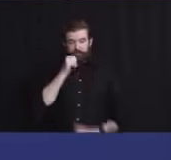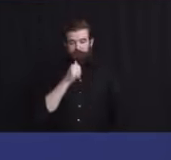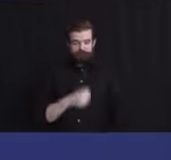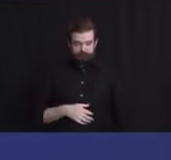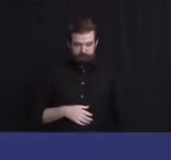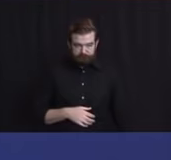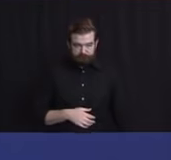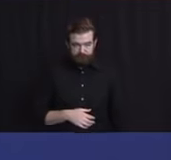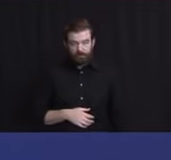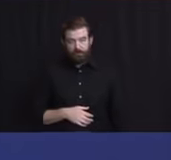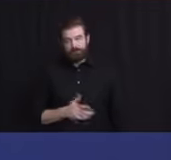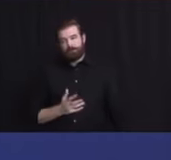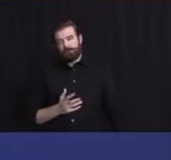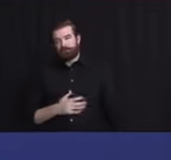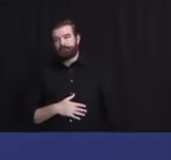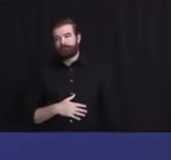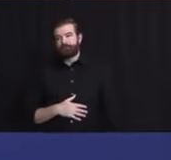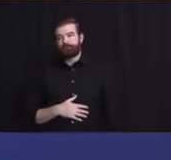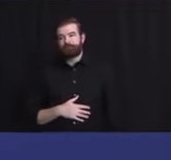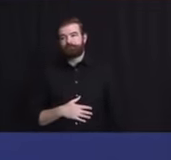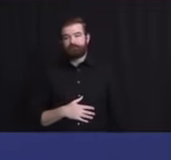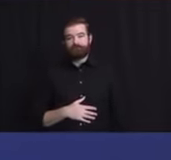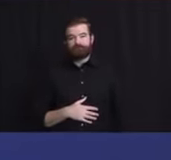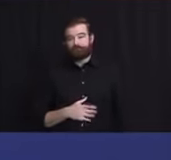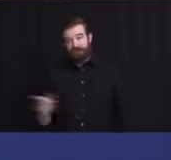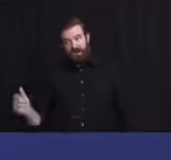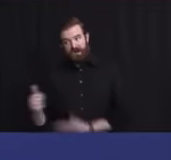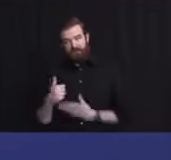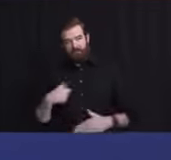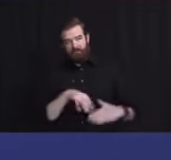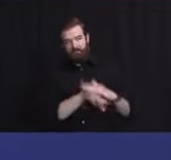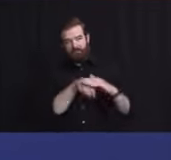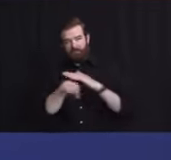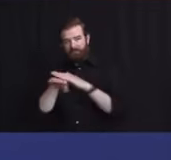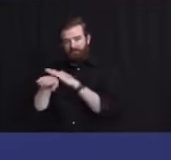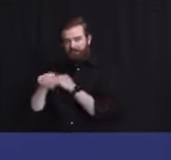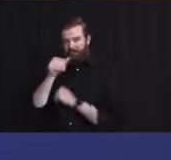burden. But we don't want people standing around on top of each other.